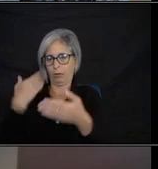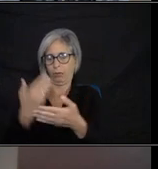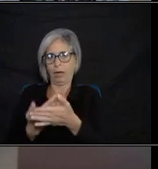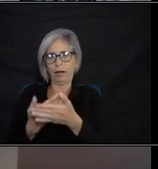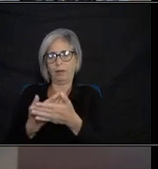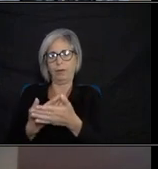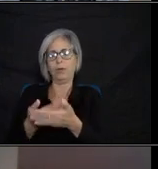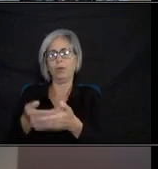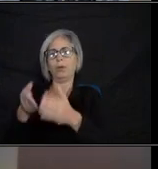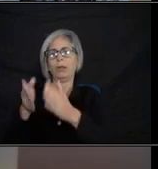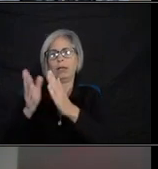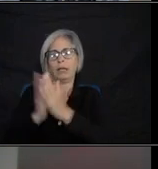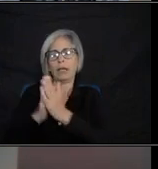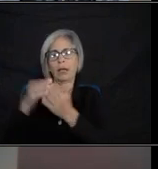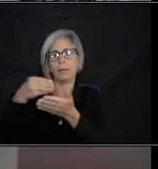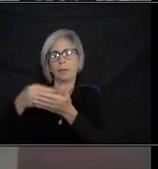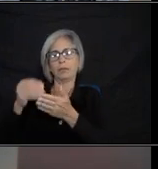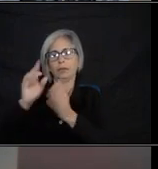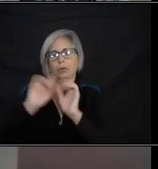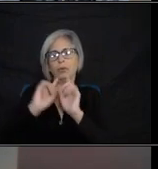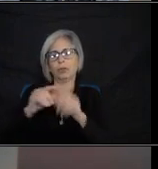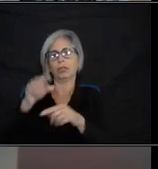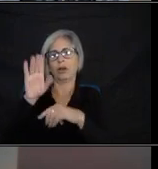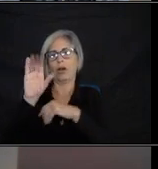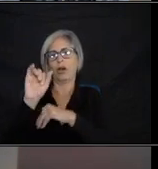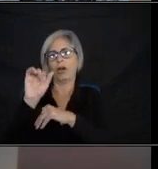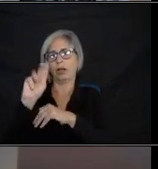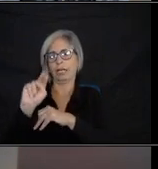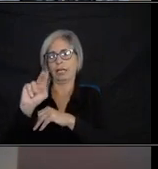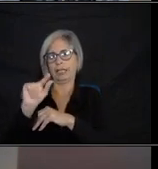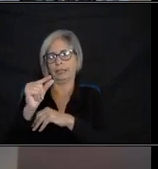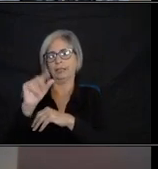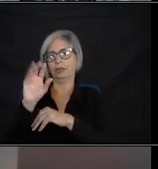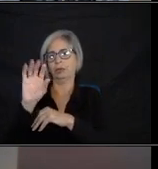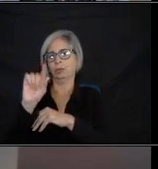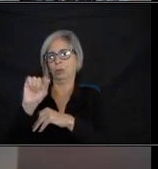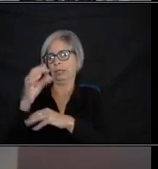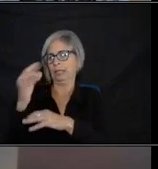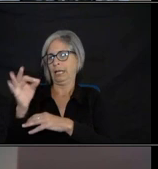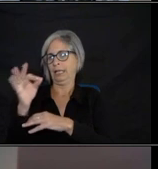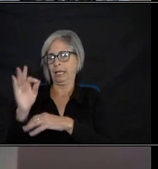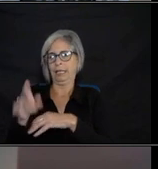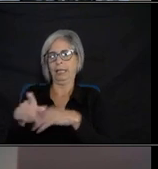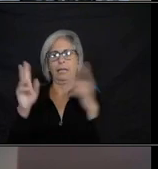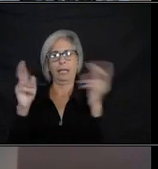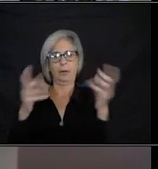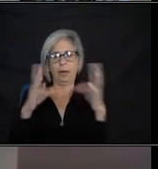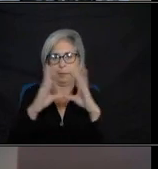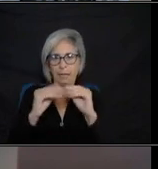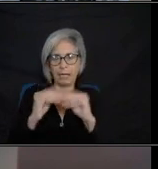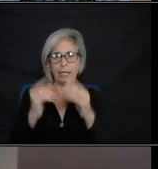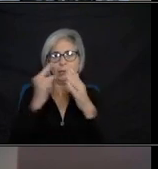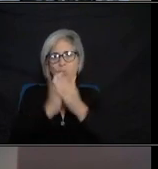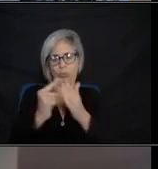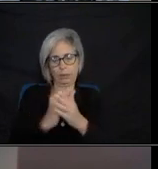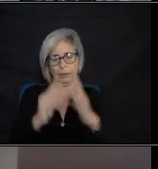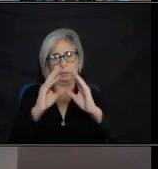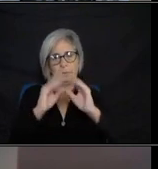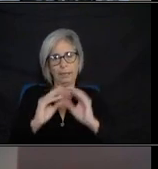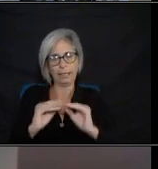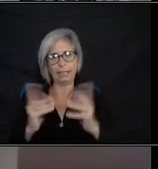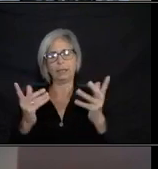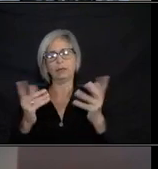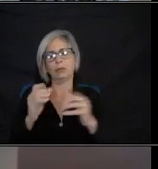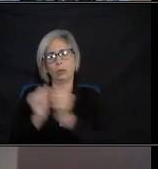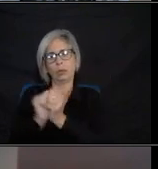order back in August of 2019. We then had kickoff meetings. We had ongoing weekly meetings with the